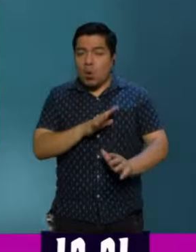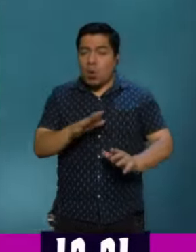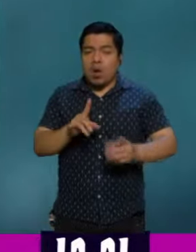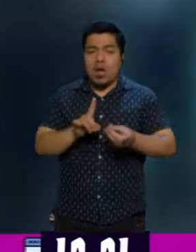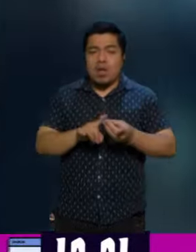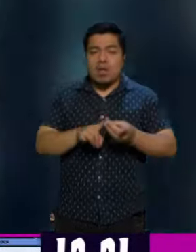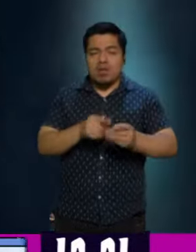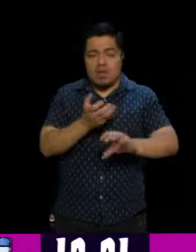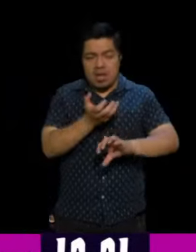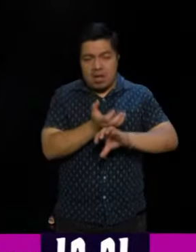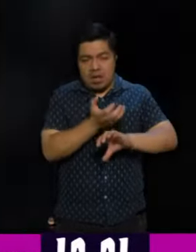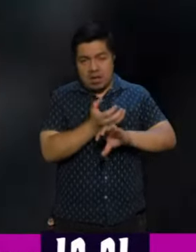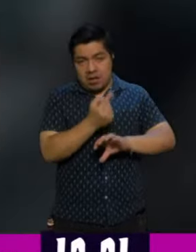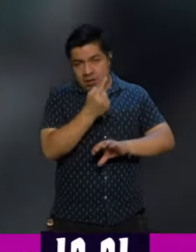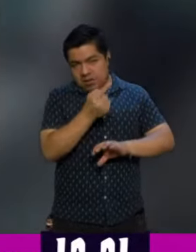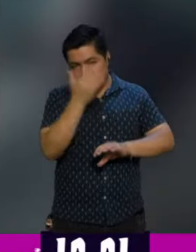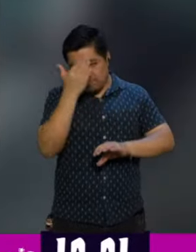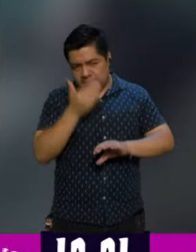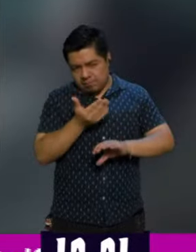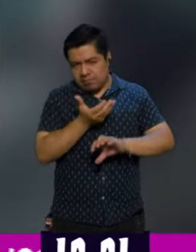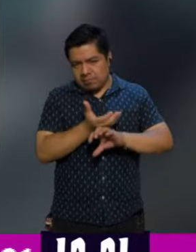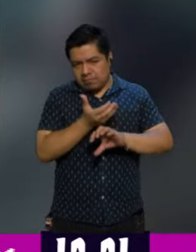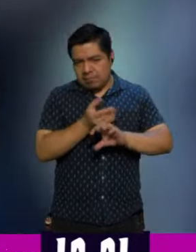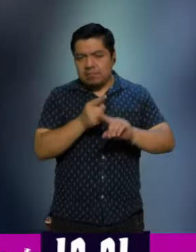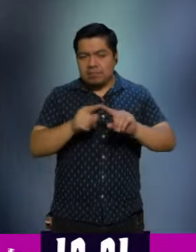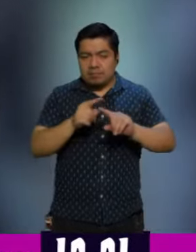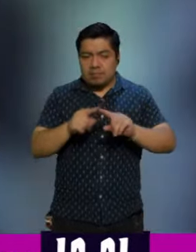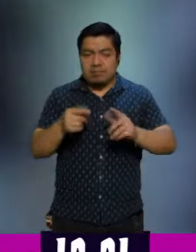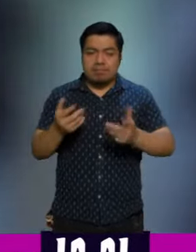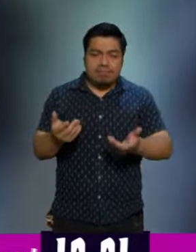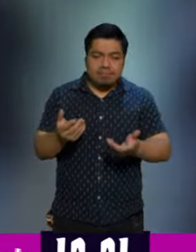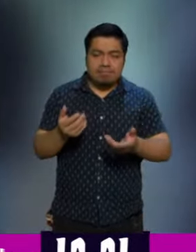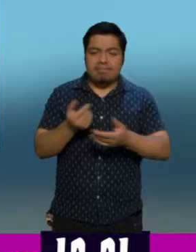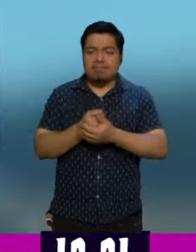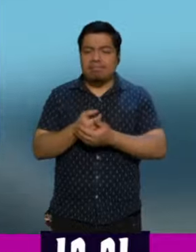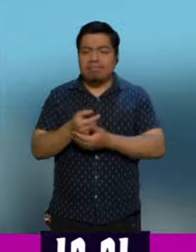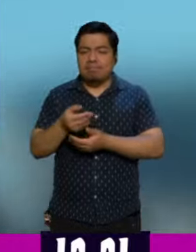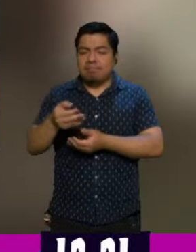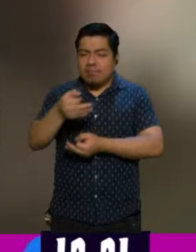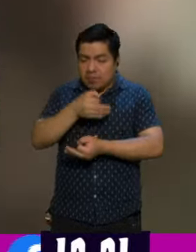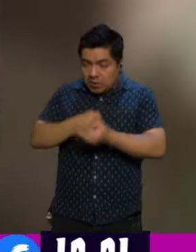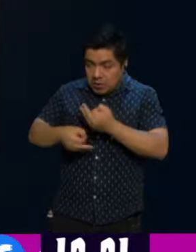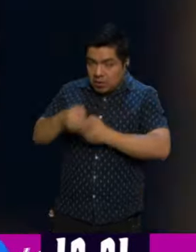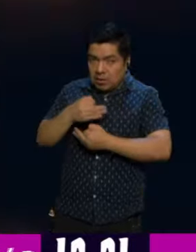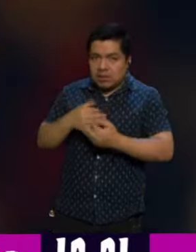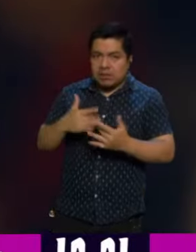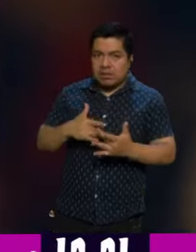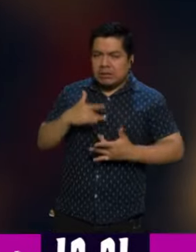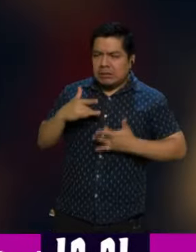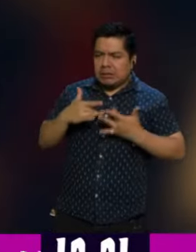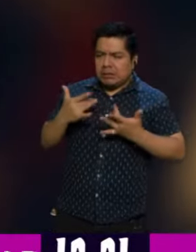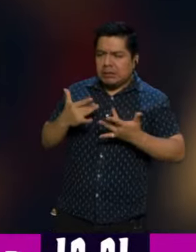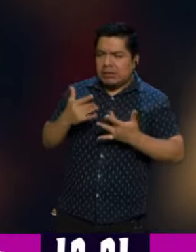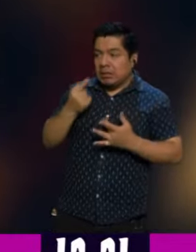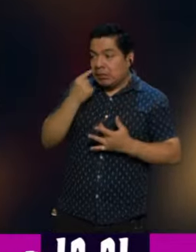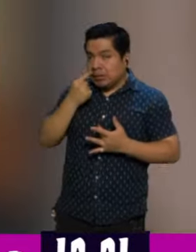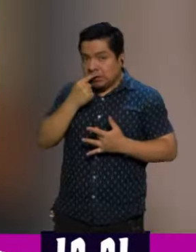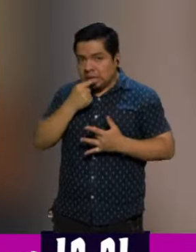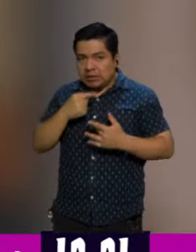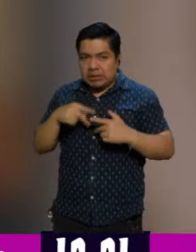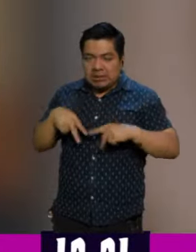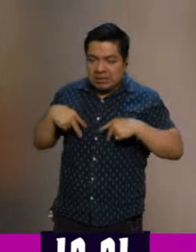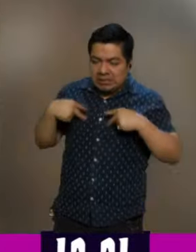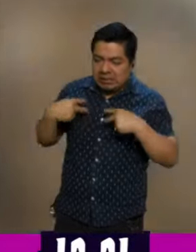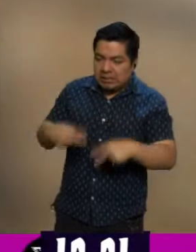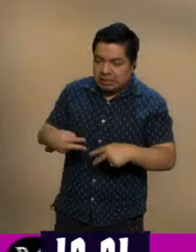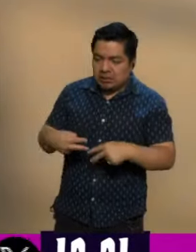our country, in the U.S., vis-a-vis how vulnerable democracy really is,